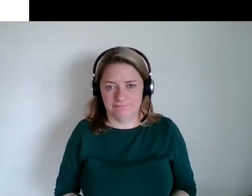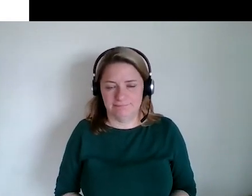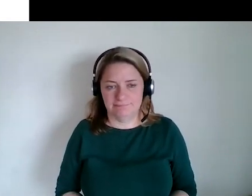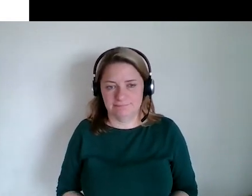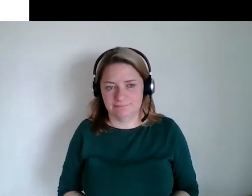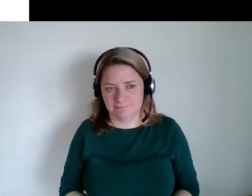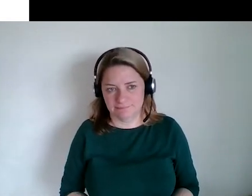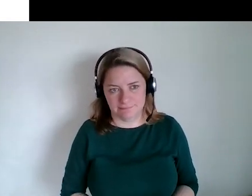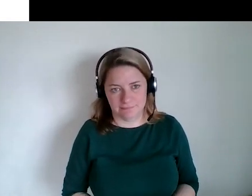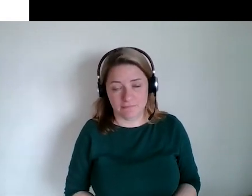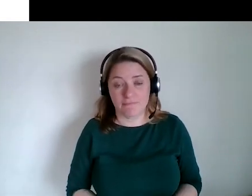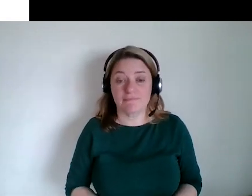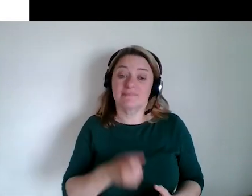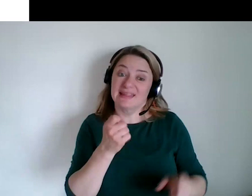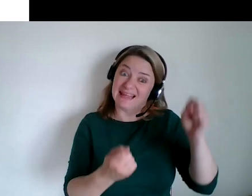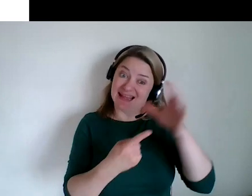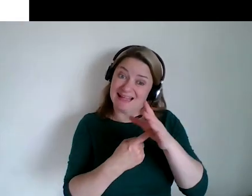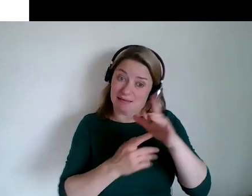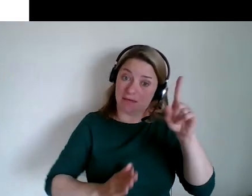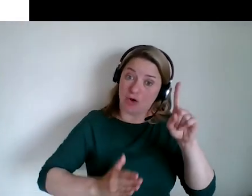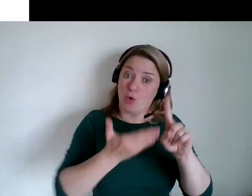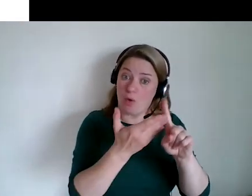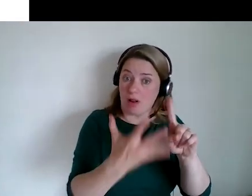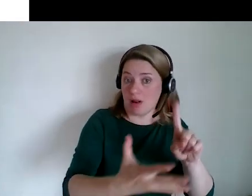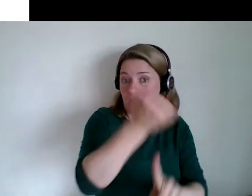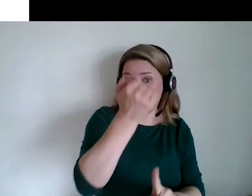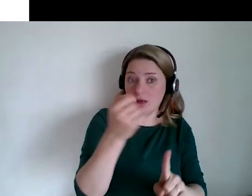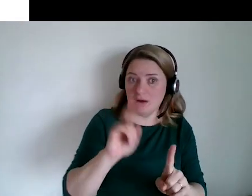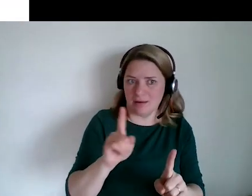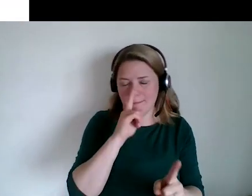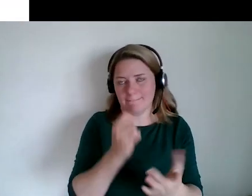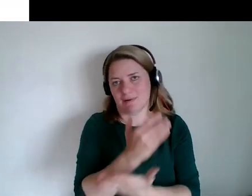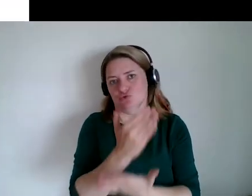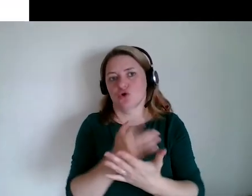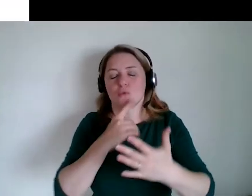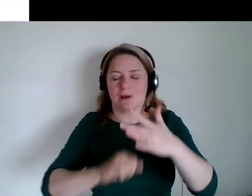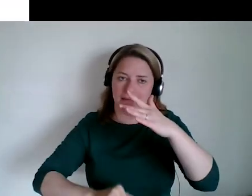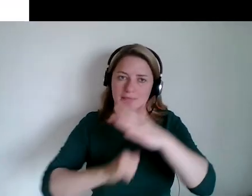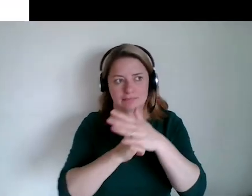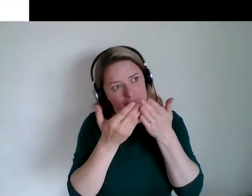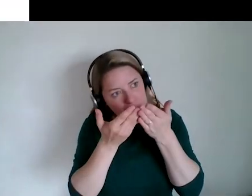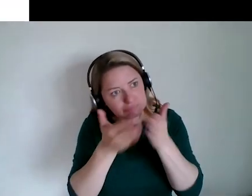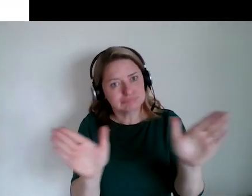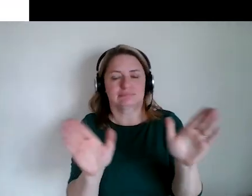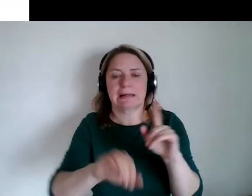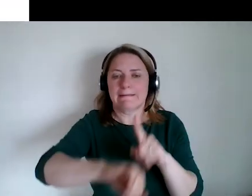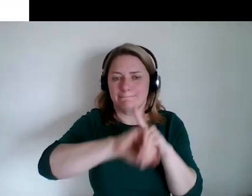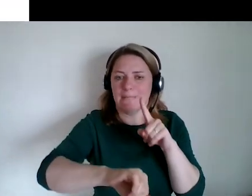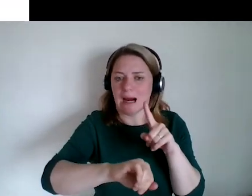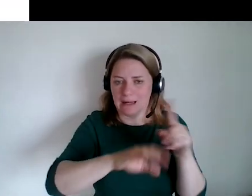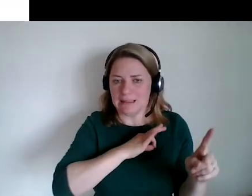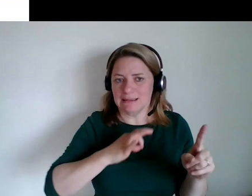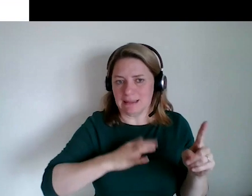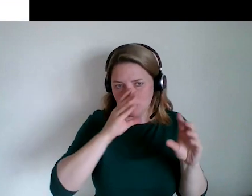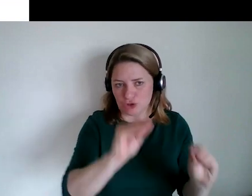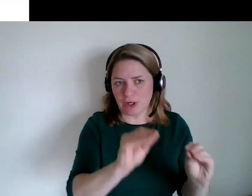One of the key goals of the incubator is to maximise the impact of clinical education and also to